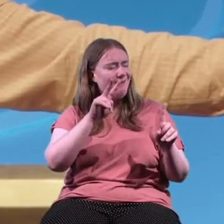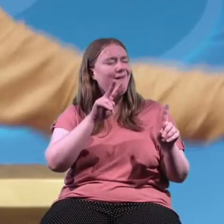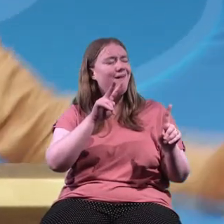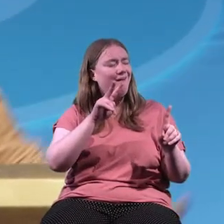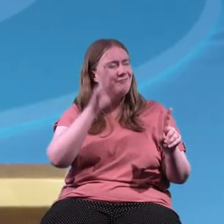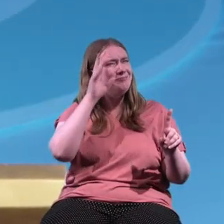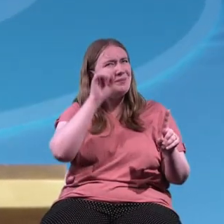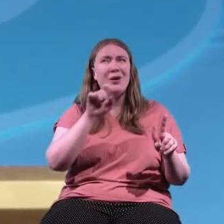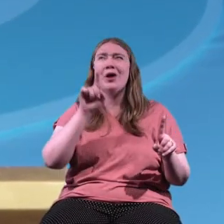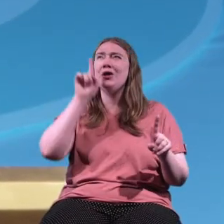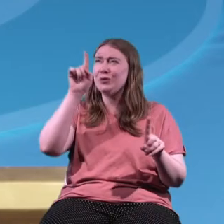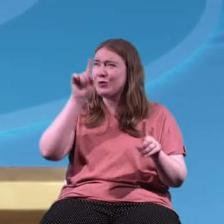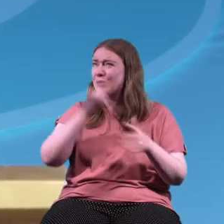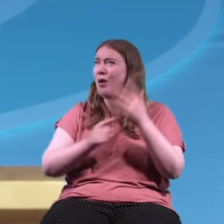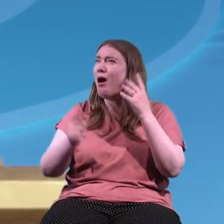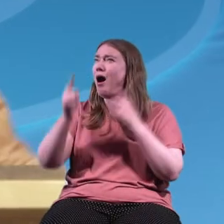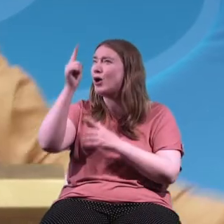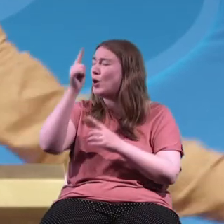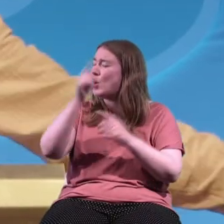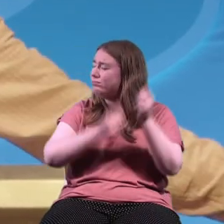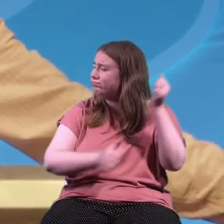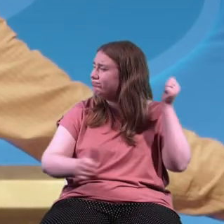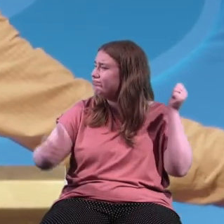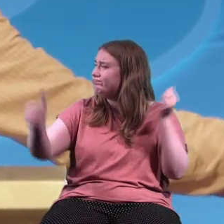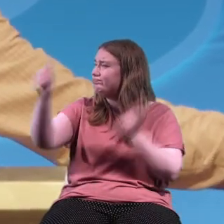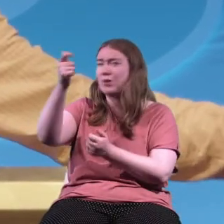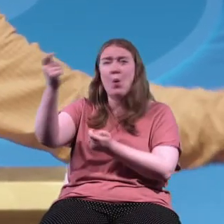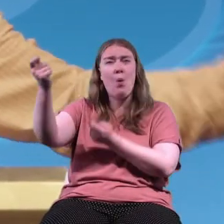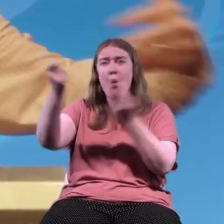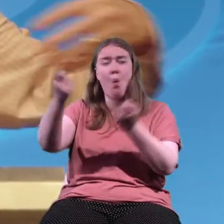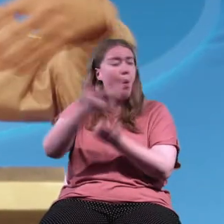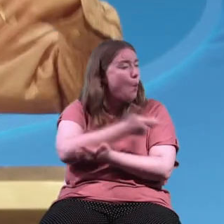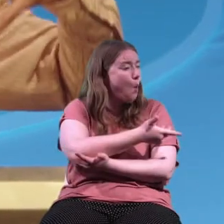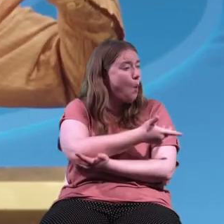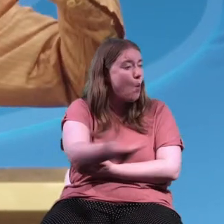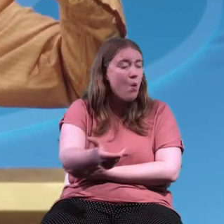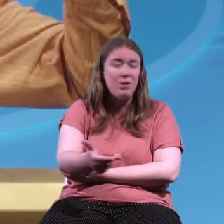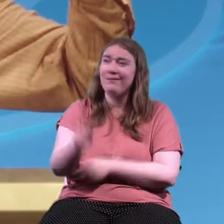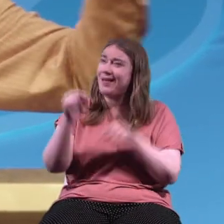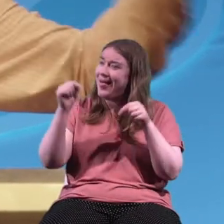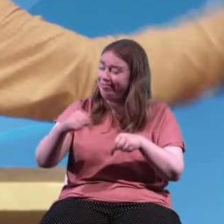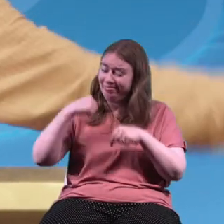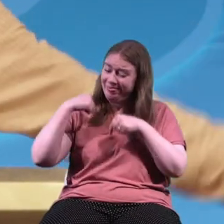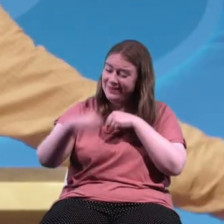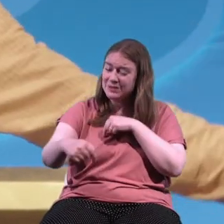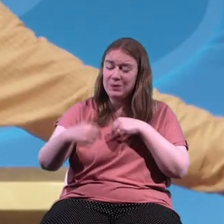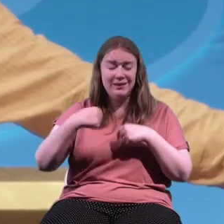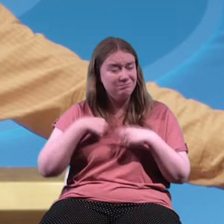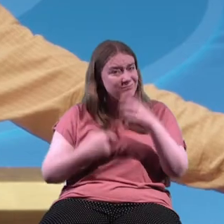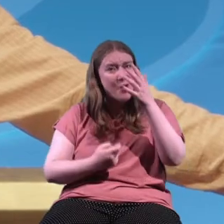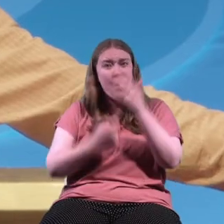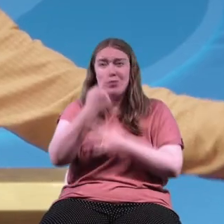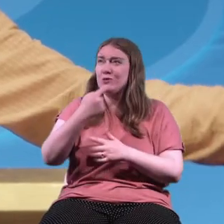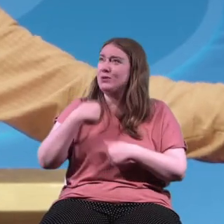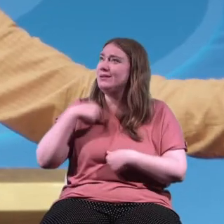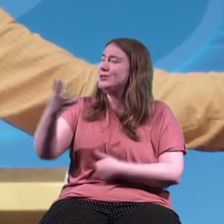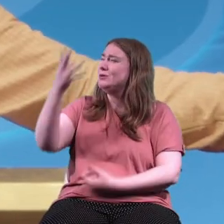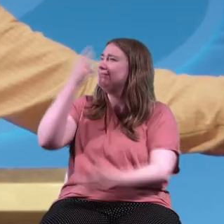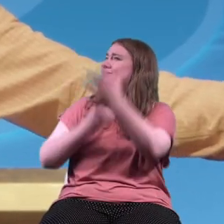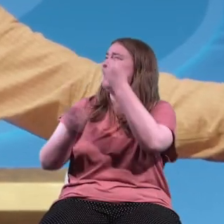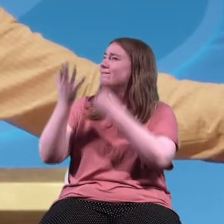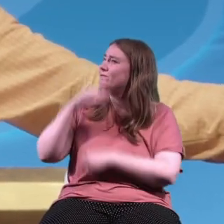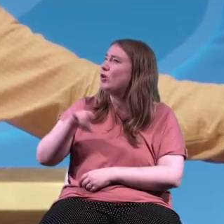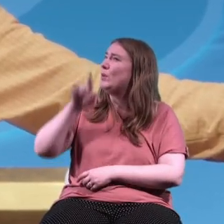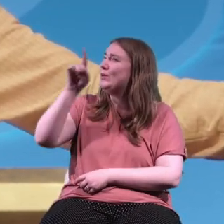We thank you too for your word and the opportunity that we have this week to be fed by you, to hear